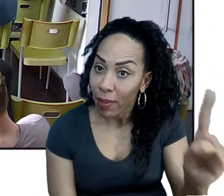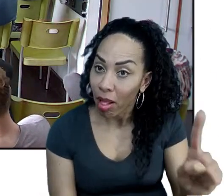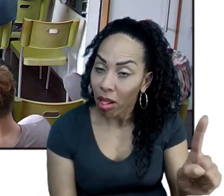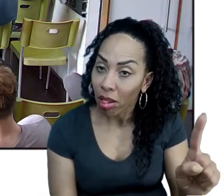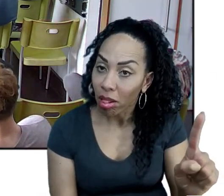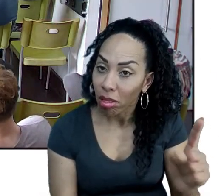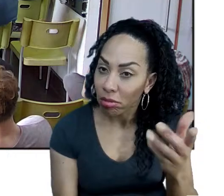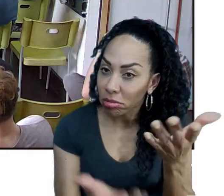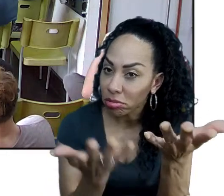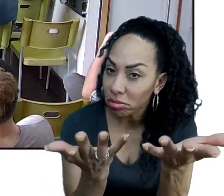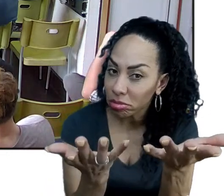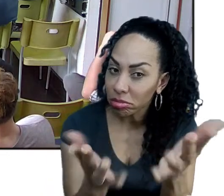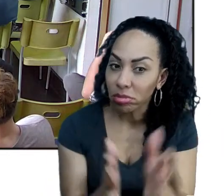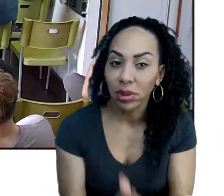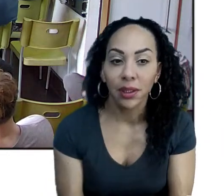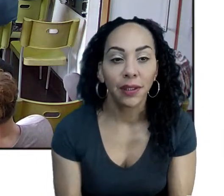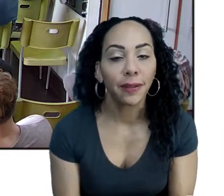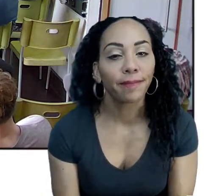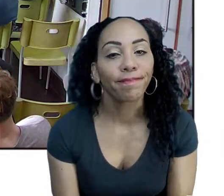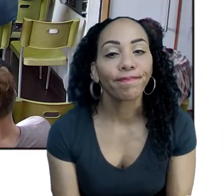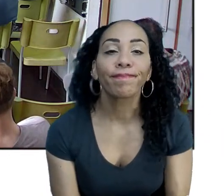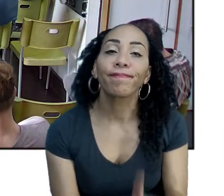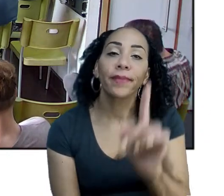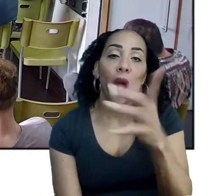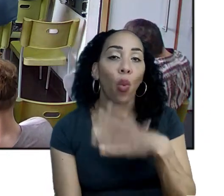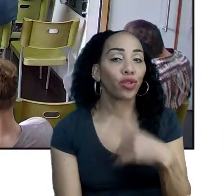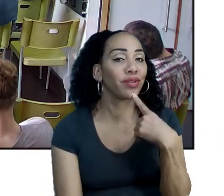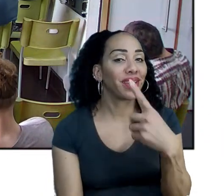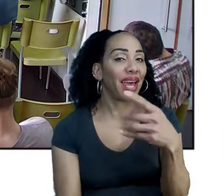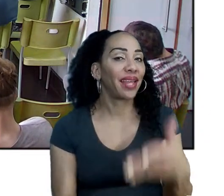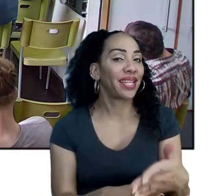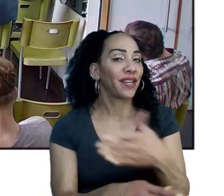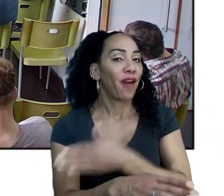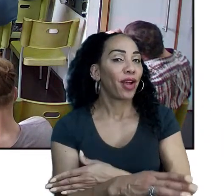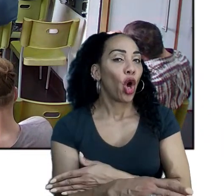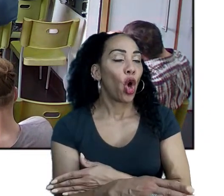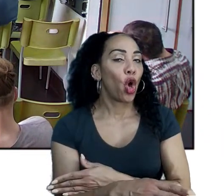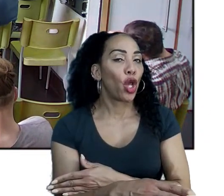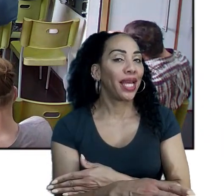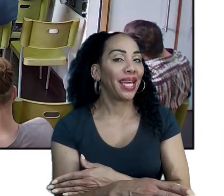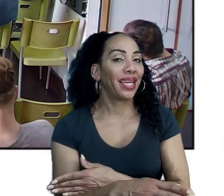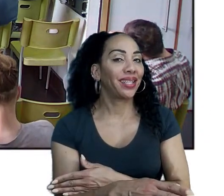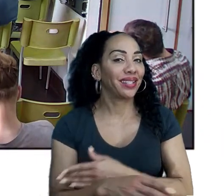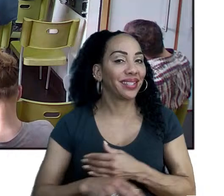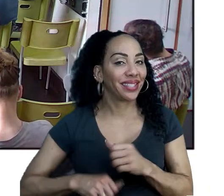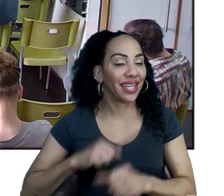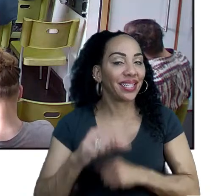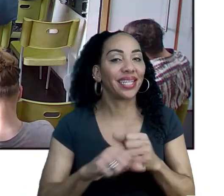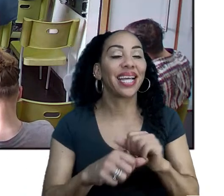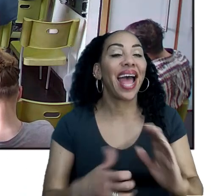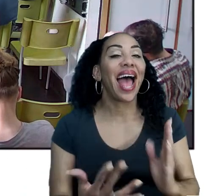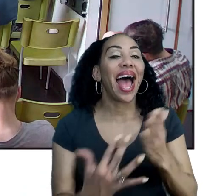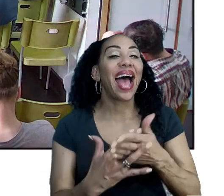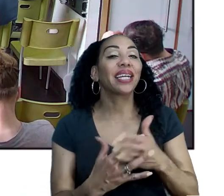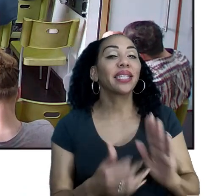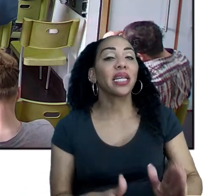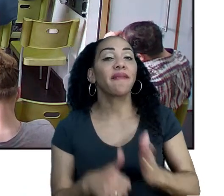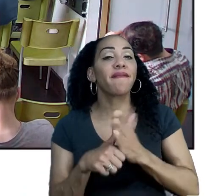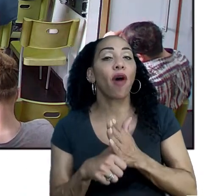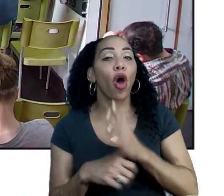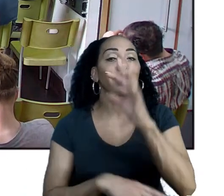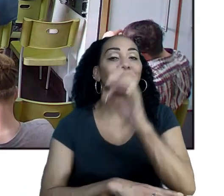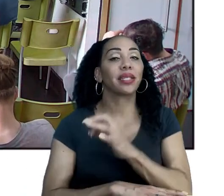I will say, first of all, we are in early stages of this. And so the Access First design as it stands is